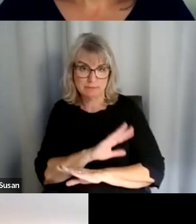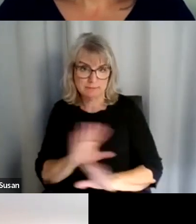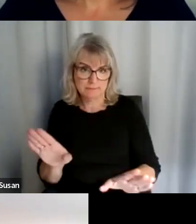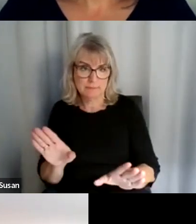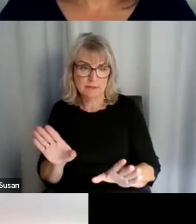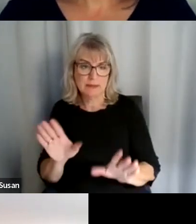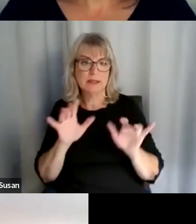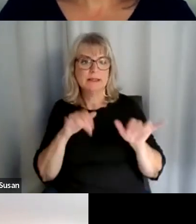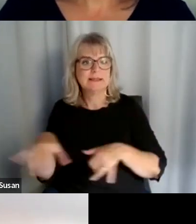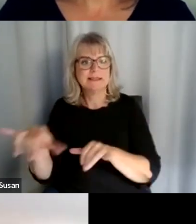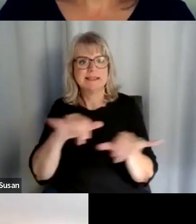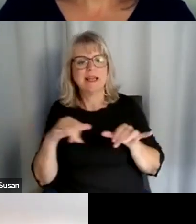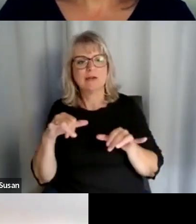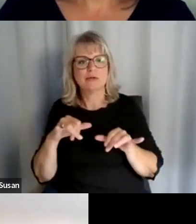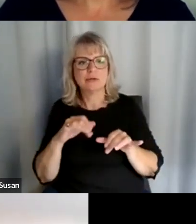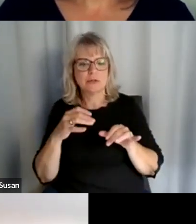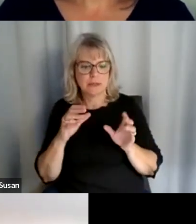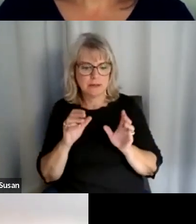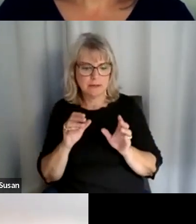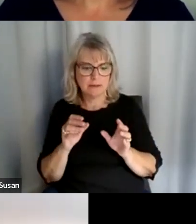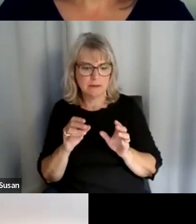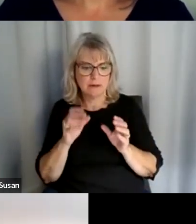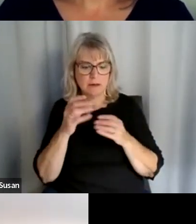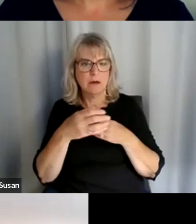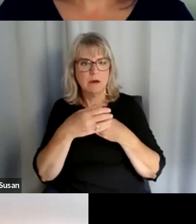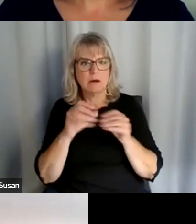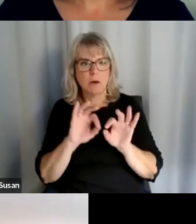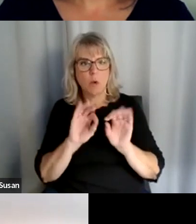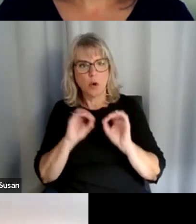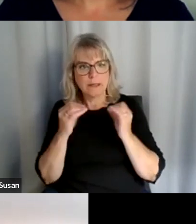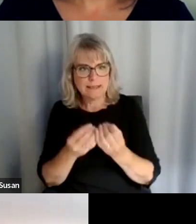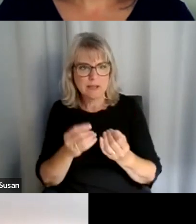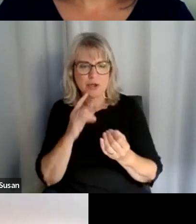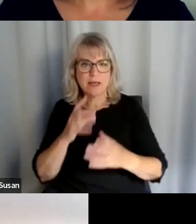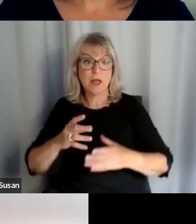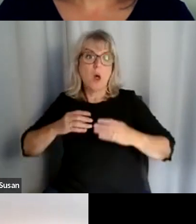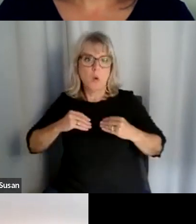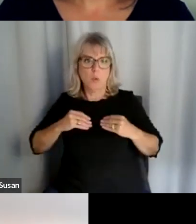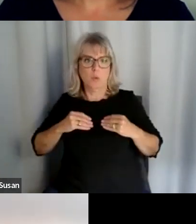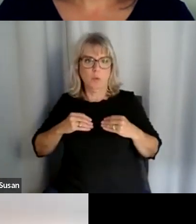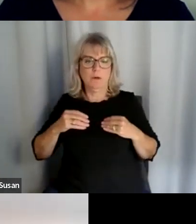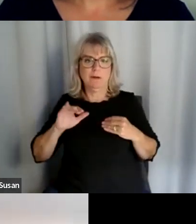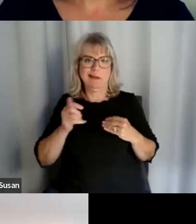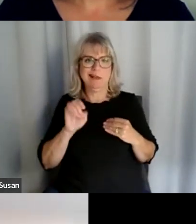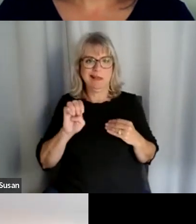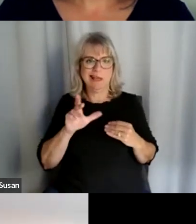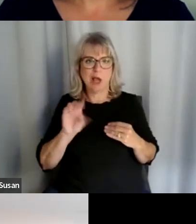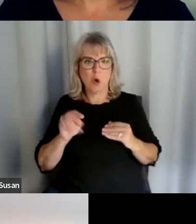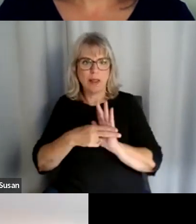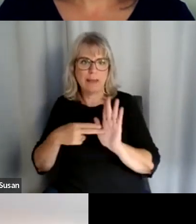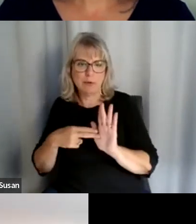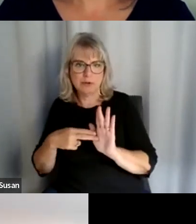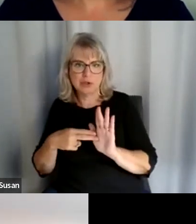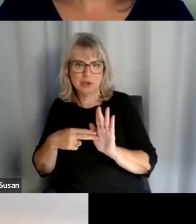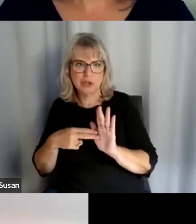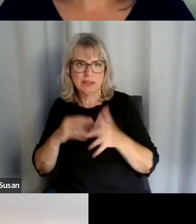standards organizations or the groups that own these ECHO labels can stagger their